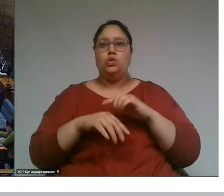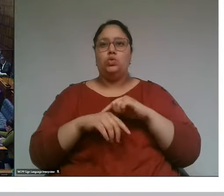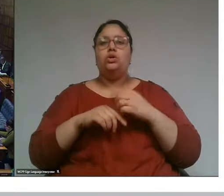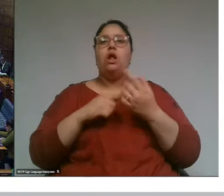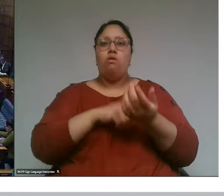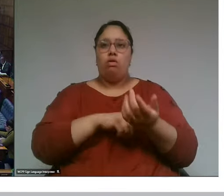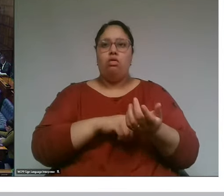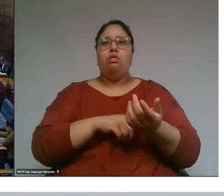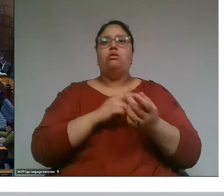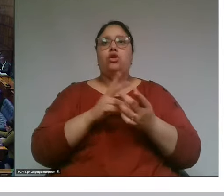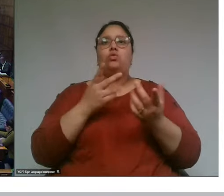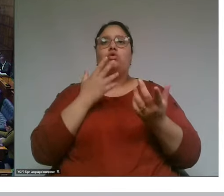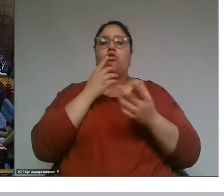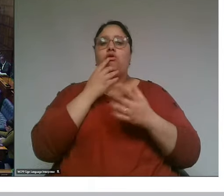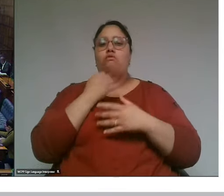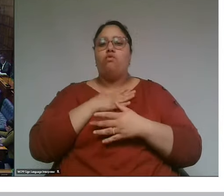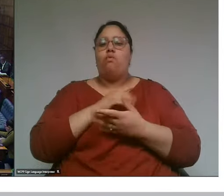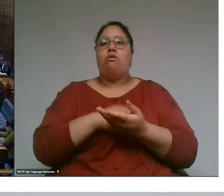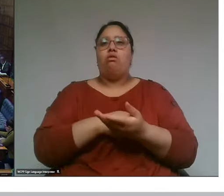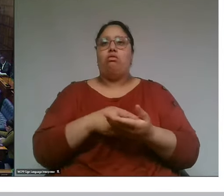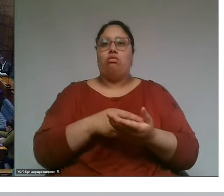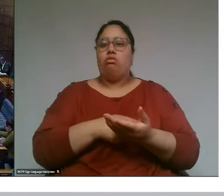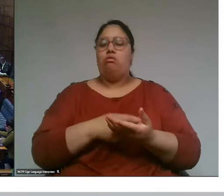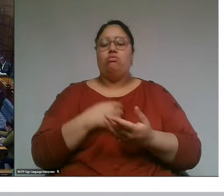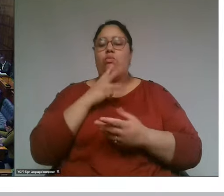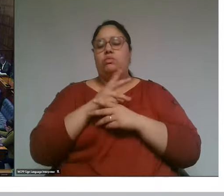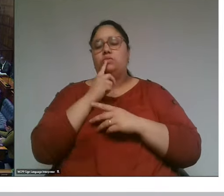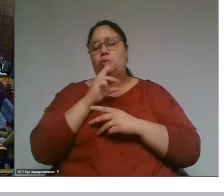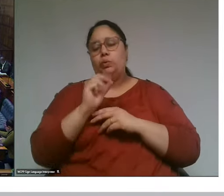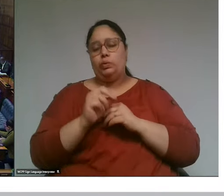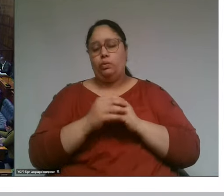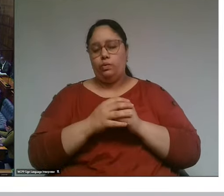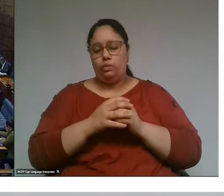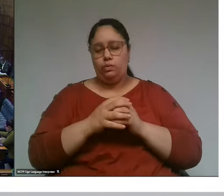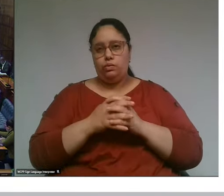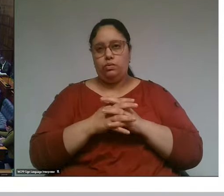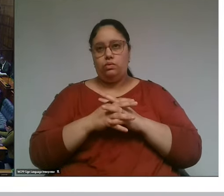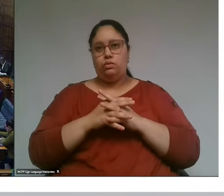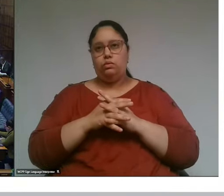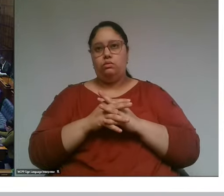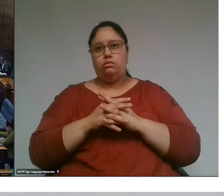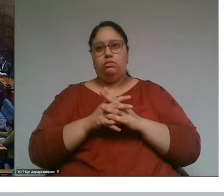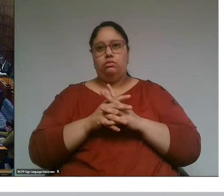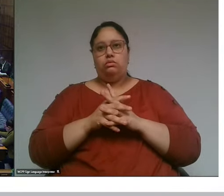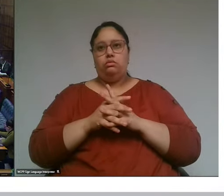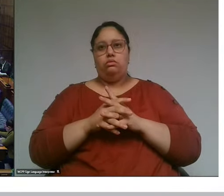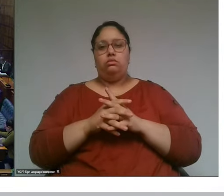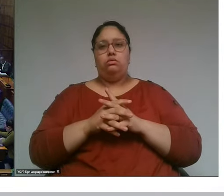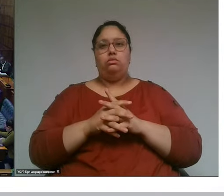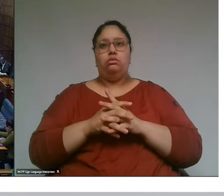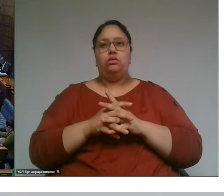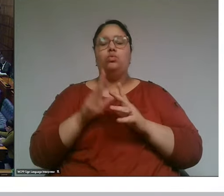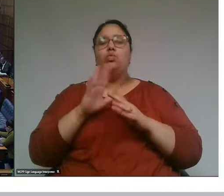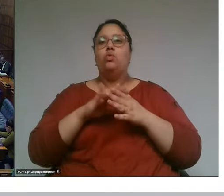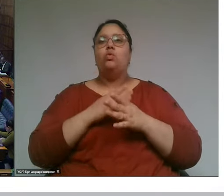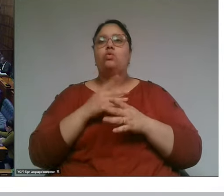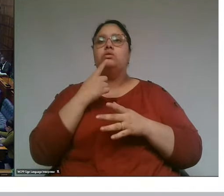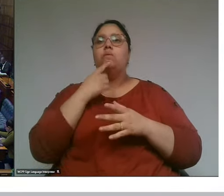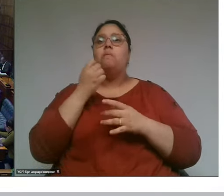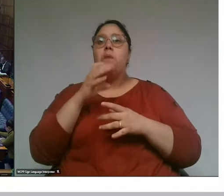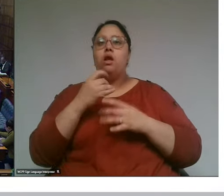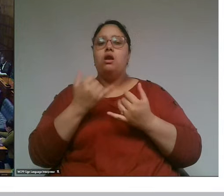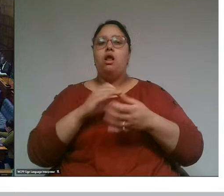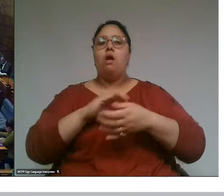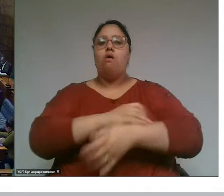entities um which is very welcomed and I'm I'm curious to know when we'll start to see these numbers increase as a result of